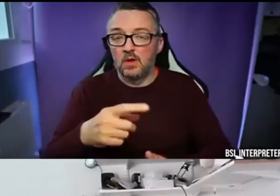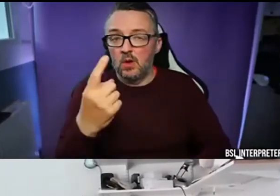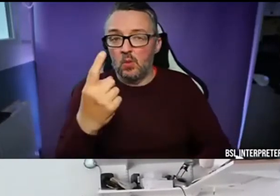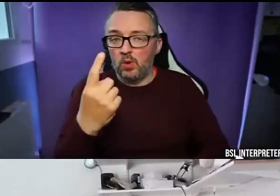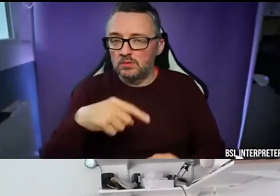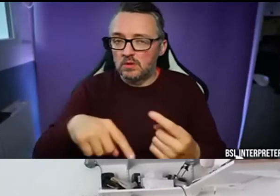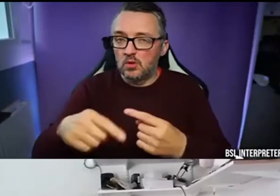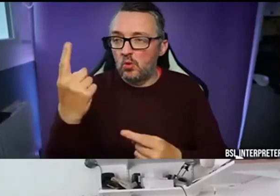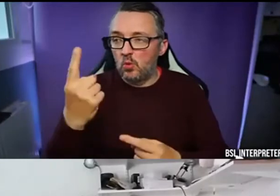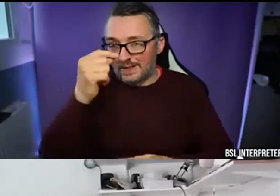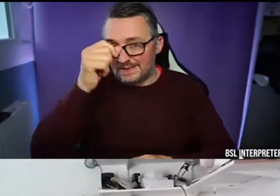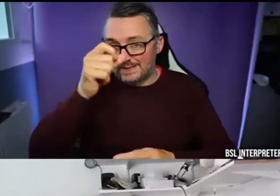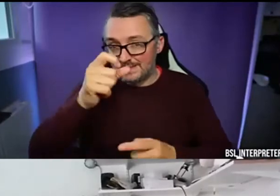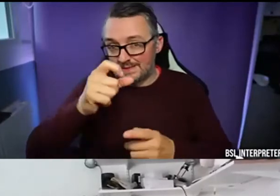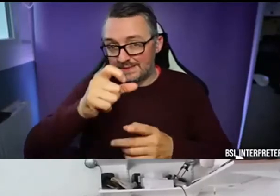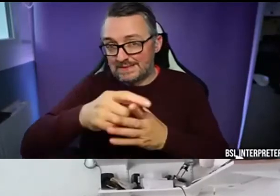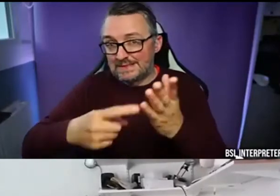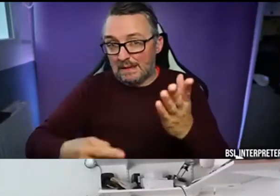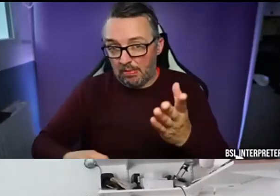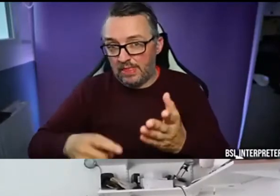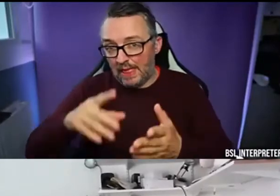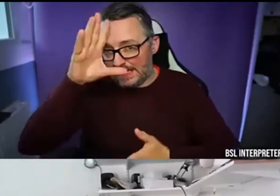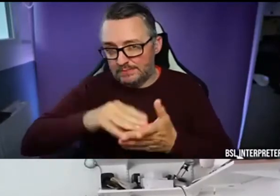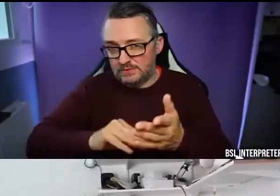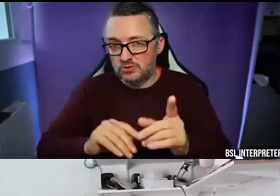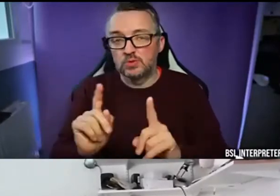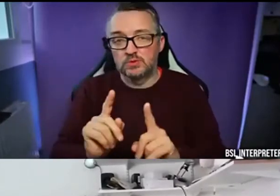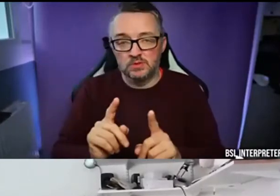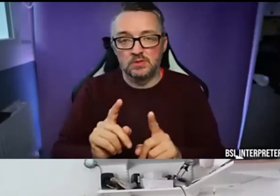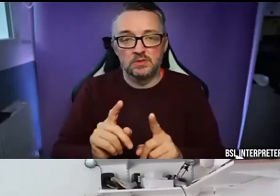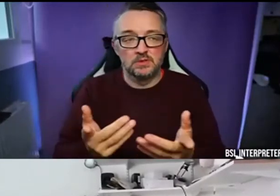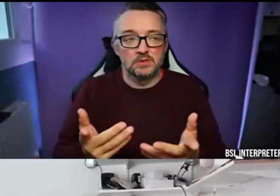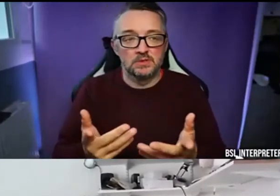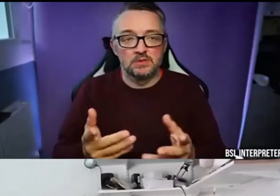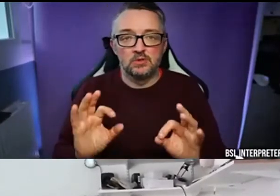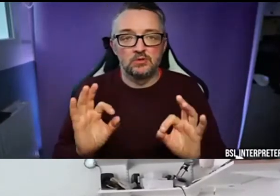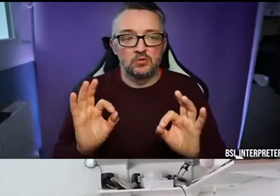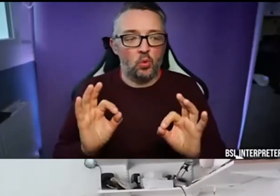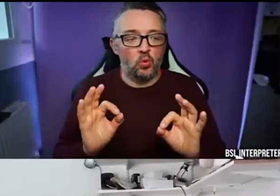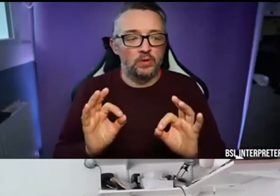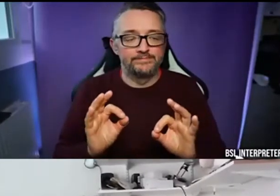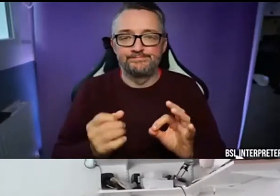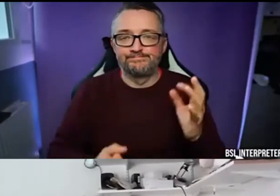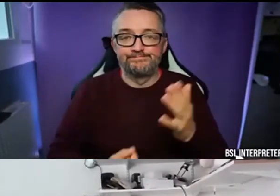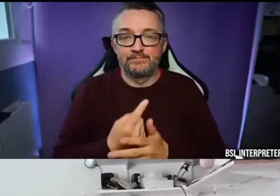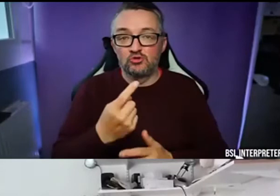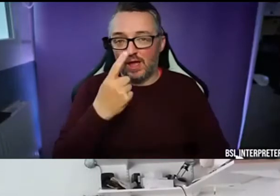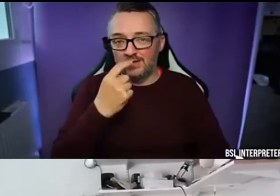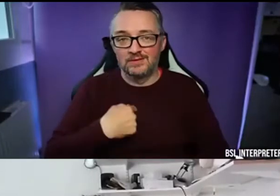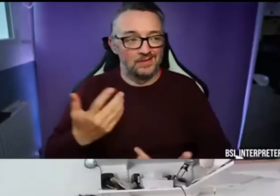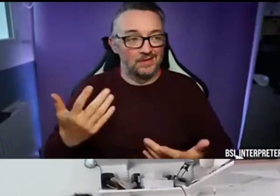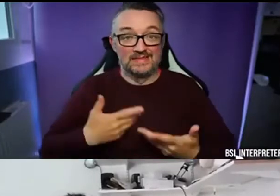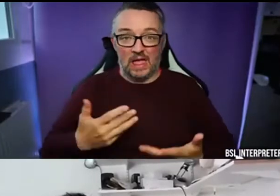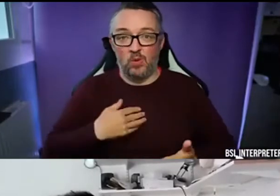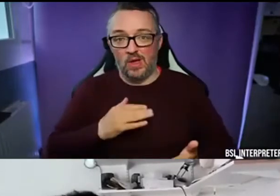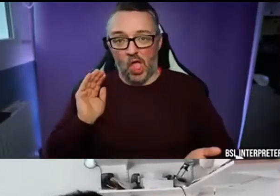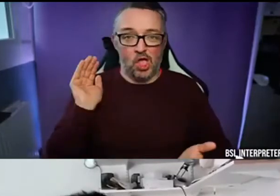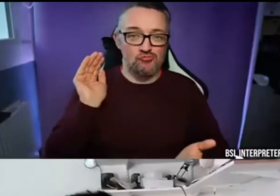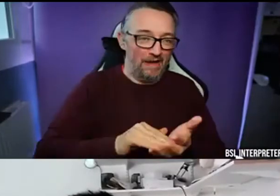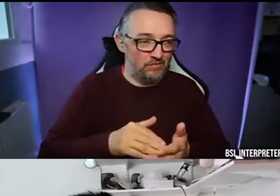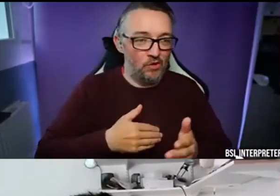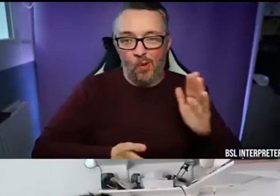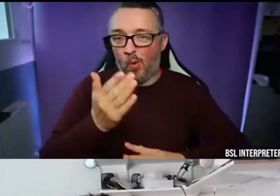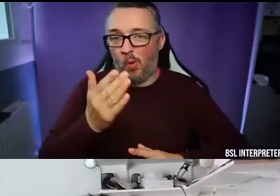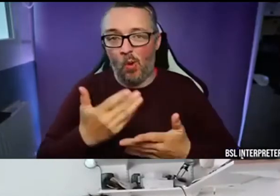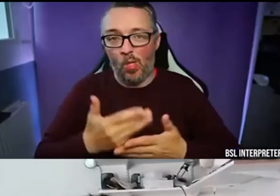disabilities experience that others don't is a lack of spontaneity. It's not just turning up whenever you want to and going where you want to